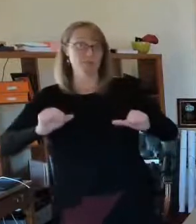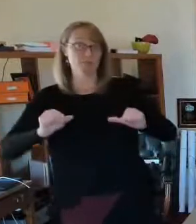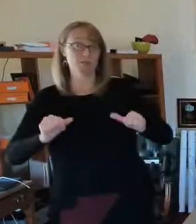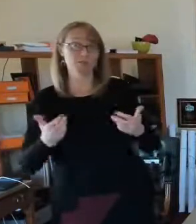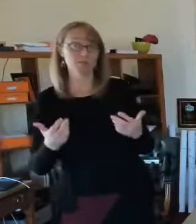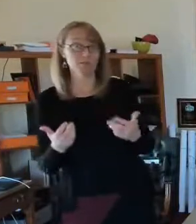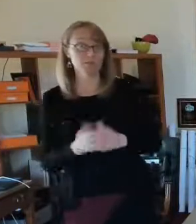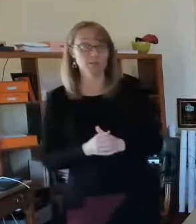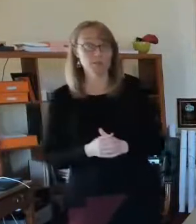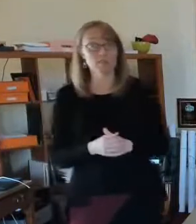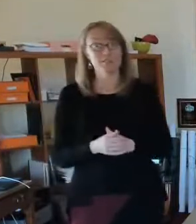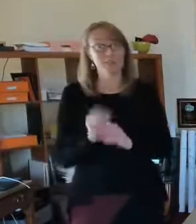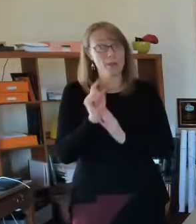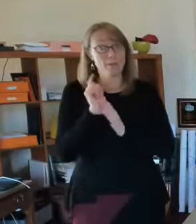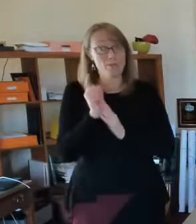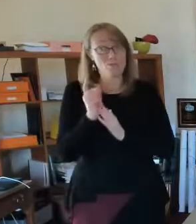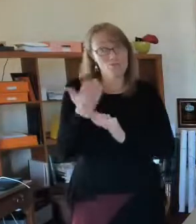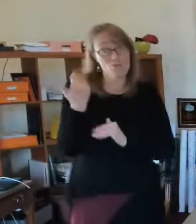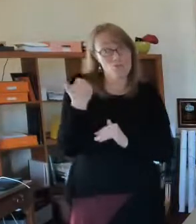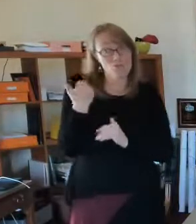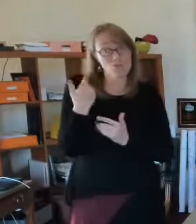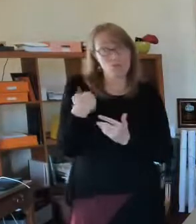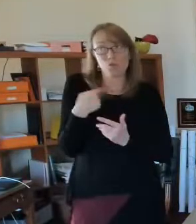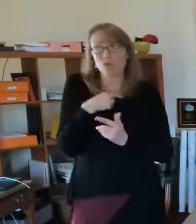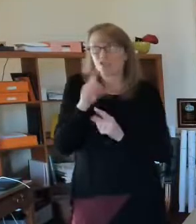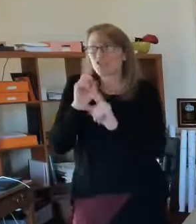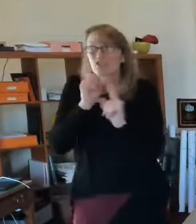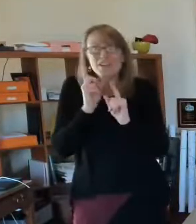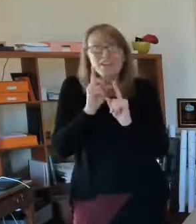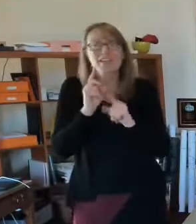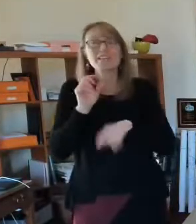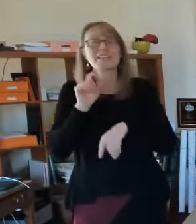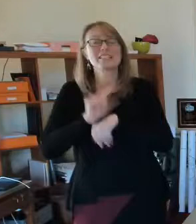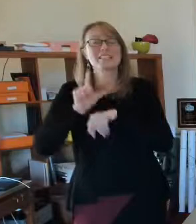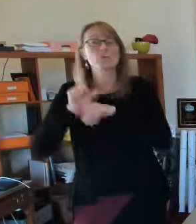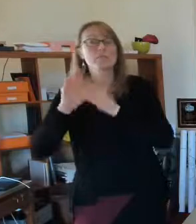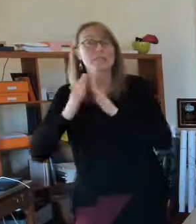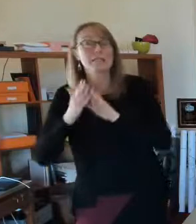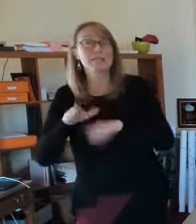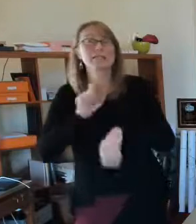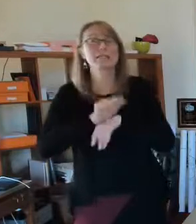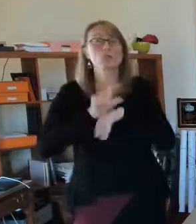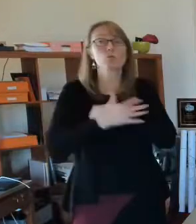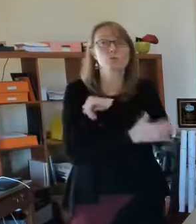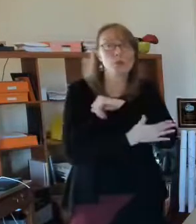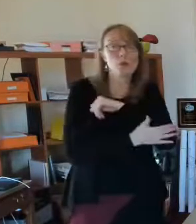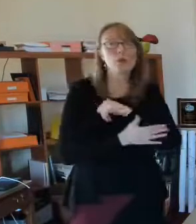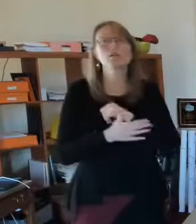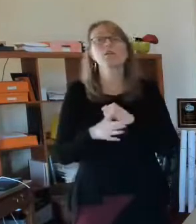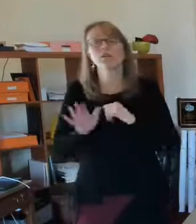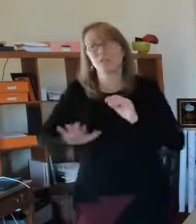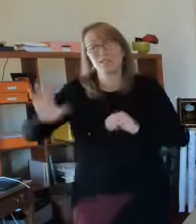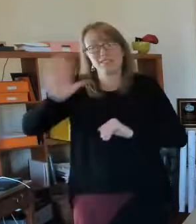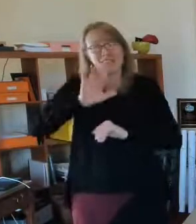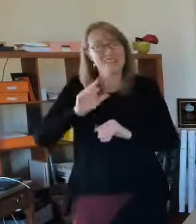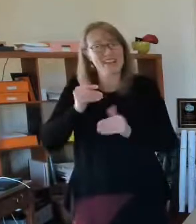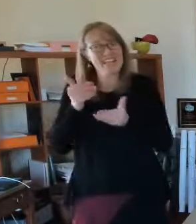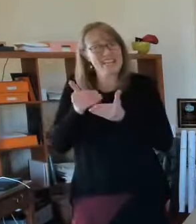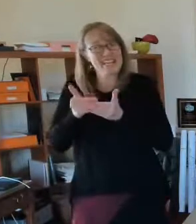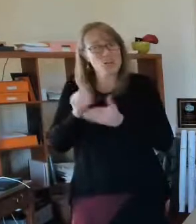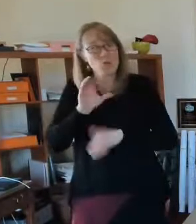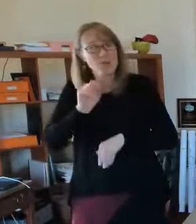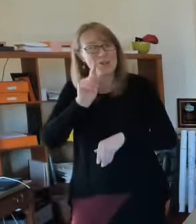as I mentioned a minute ago, we're really trying to work together, St. Louis City, St. Louis County, surrounding counties, and the healthcare